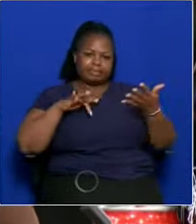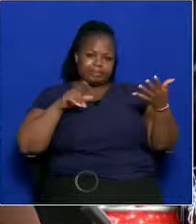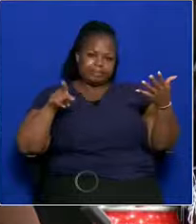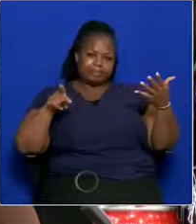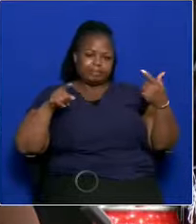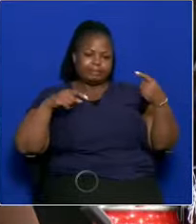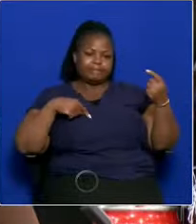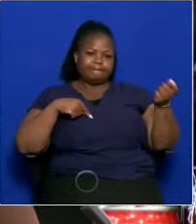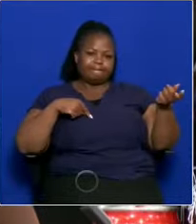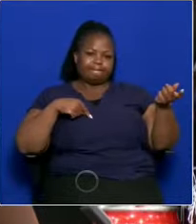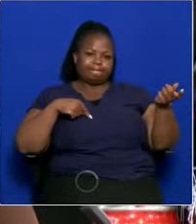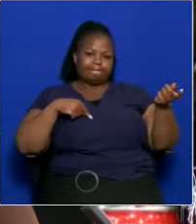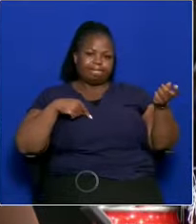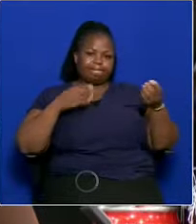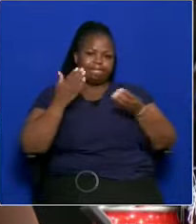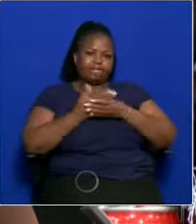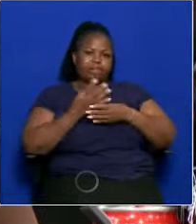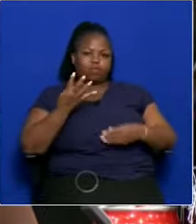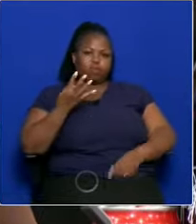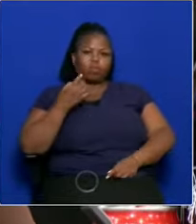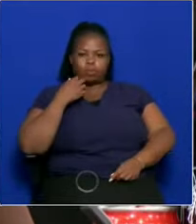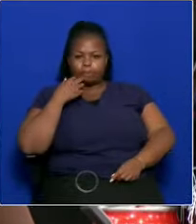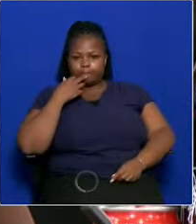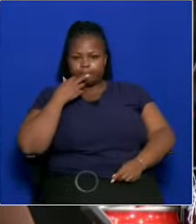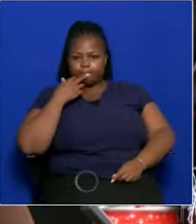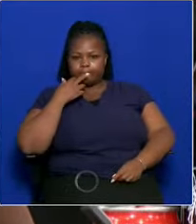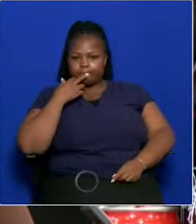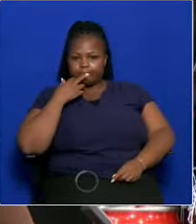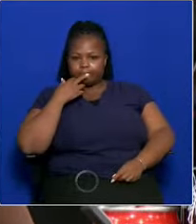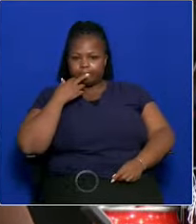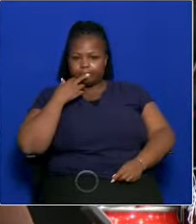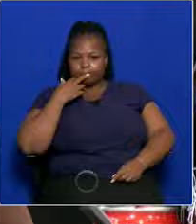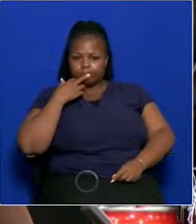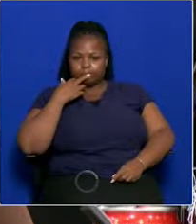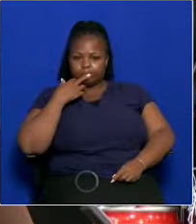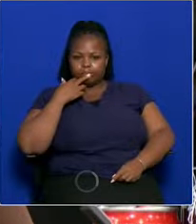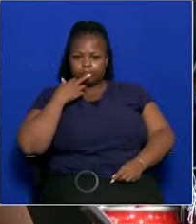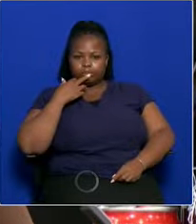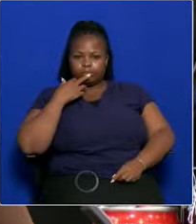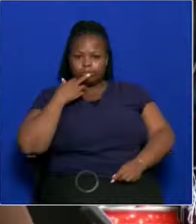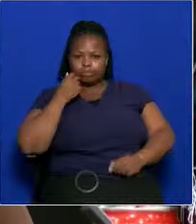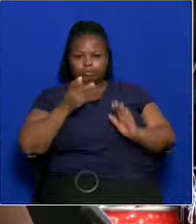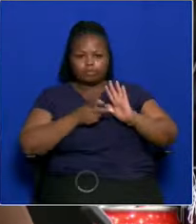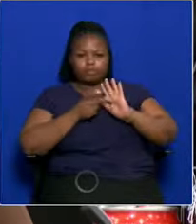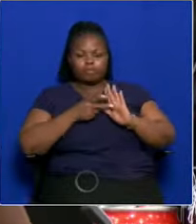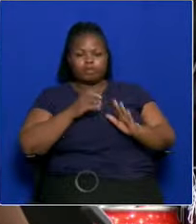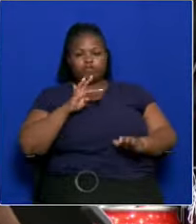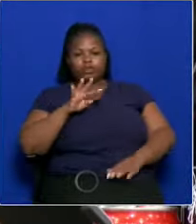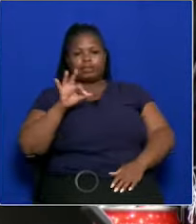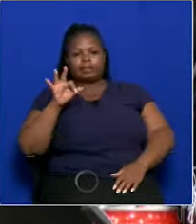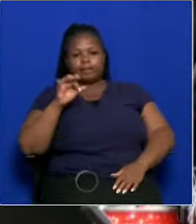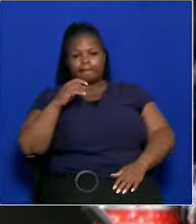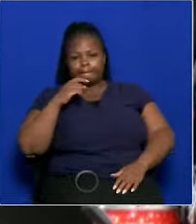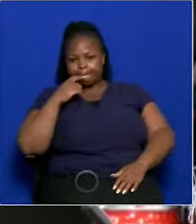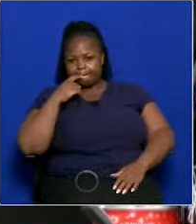File 4, let's start at page 43.